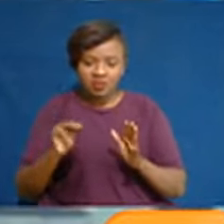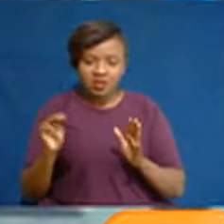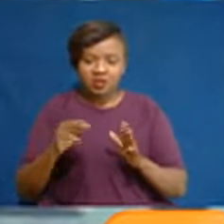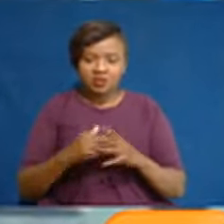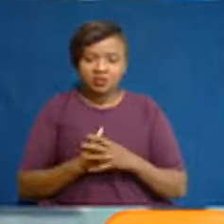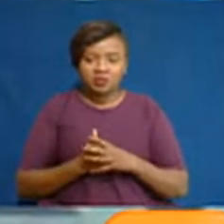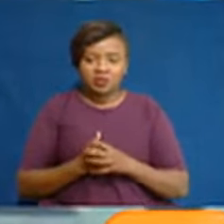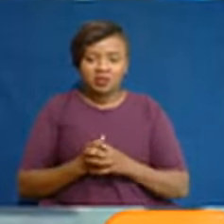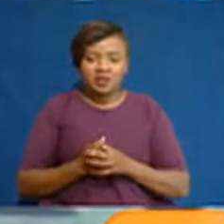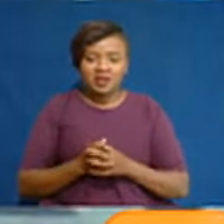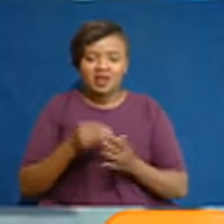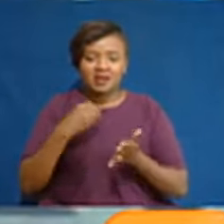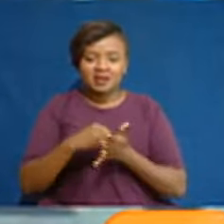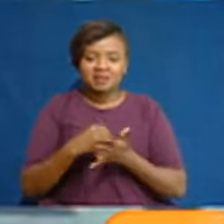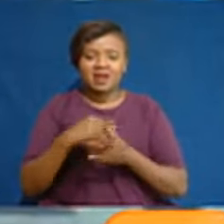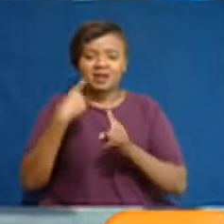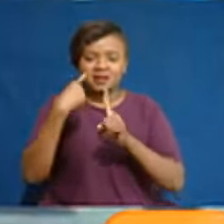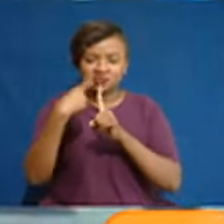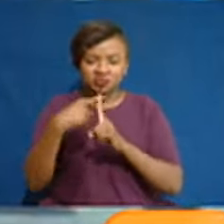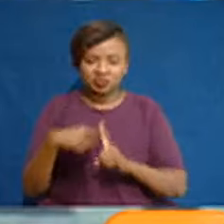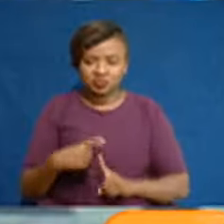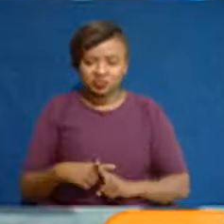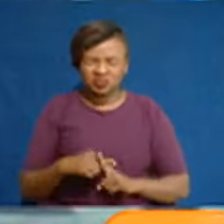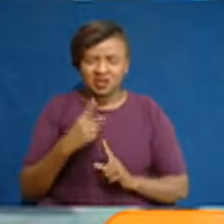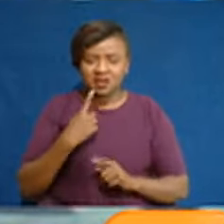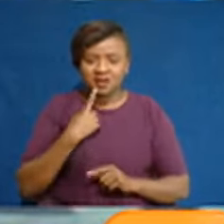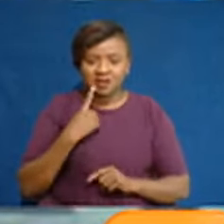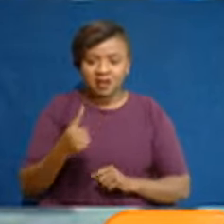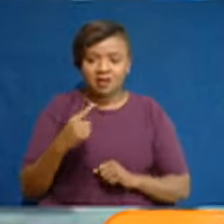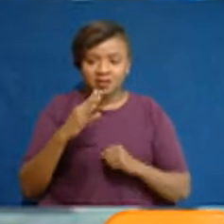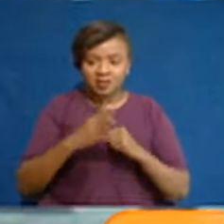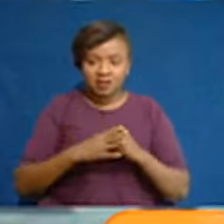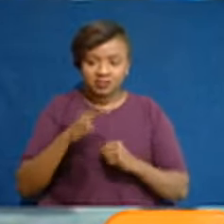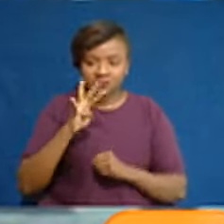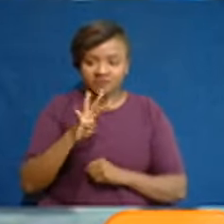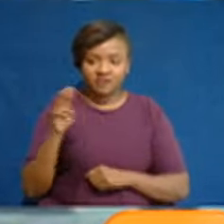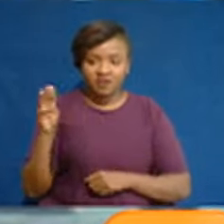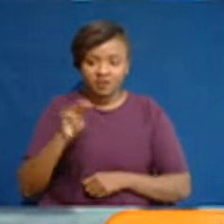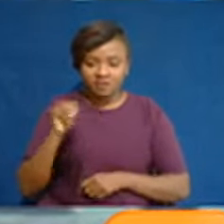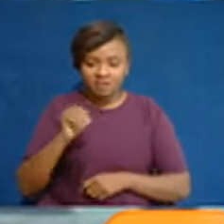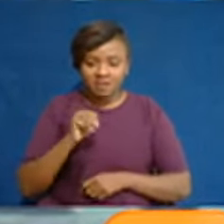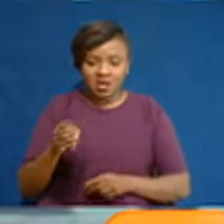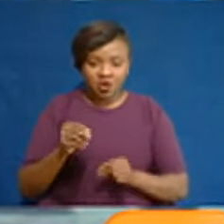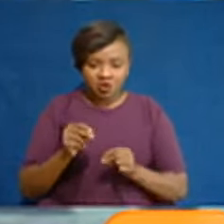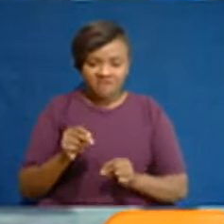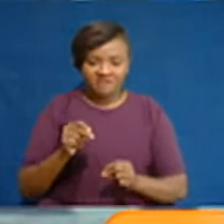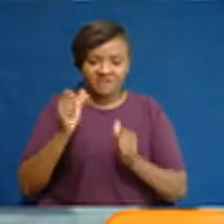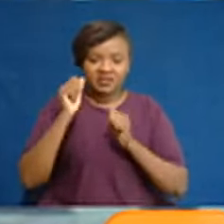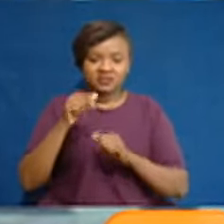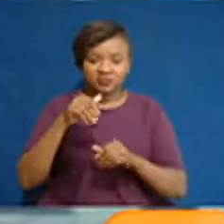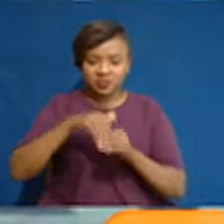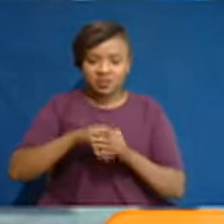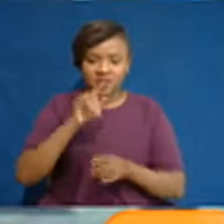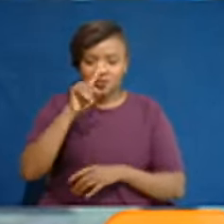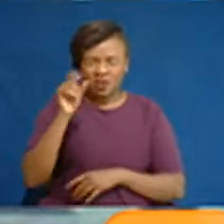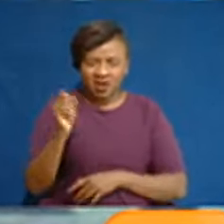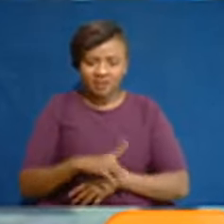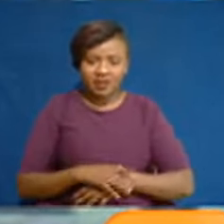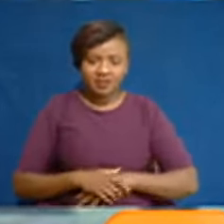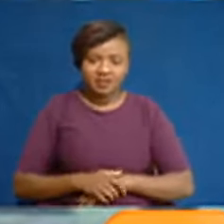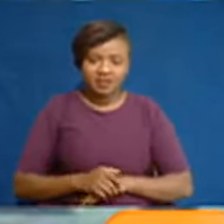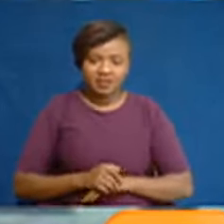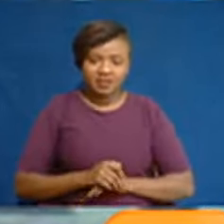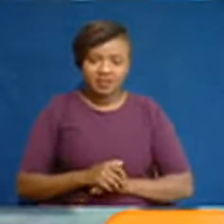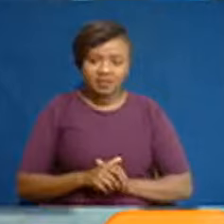expedited funding amounting to 194 million shillings approximately over the last month alone.